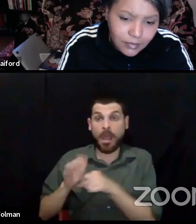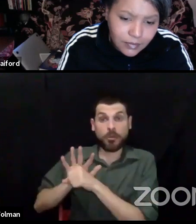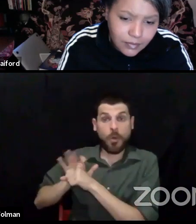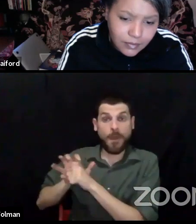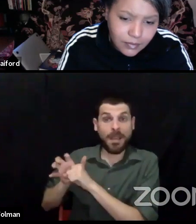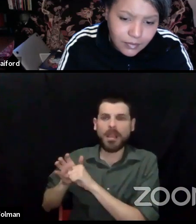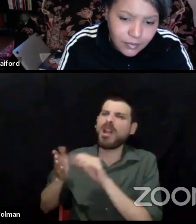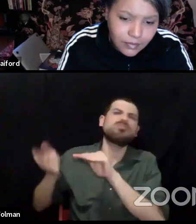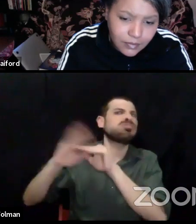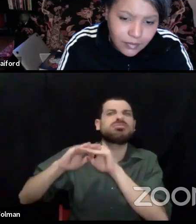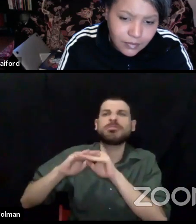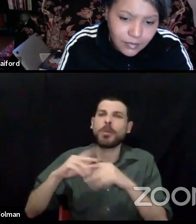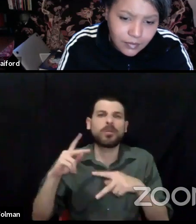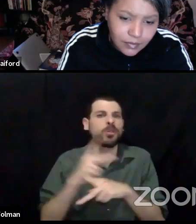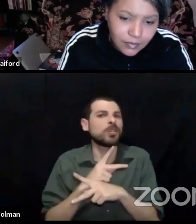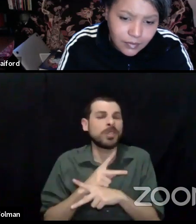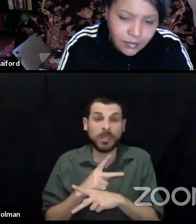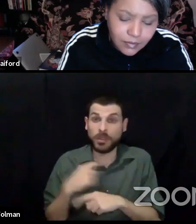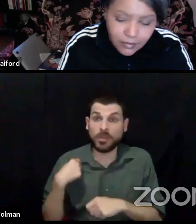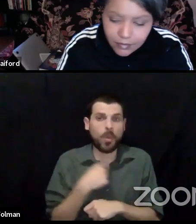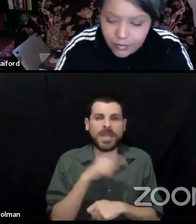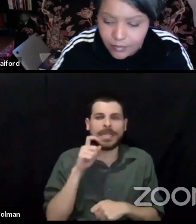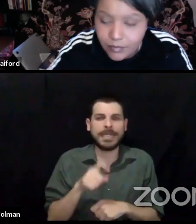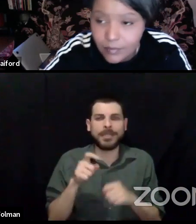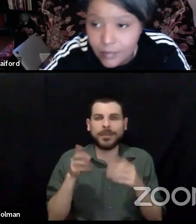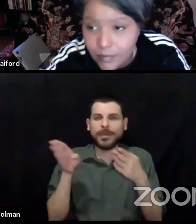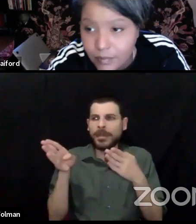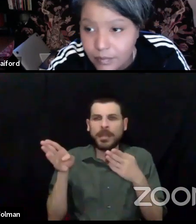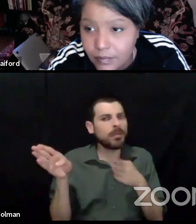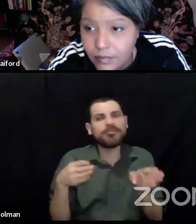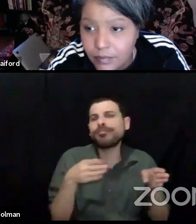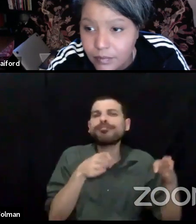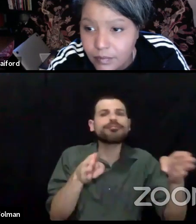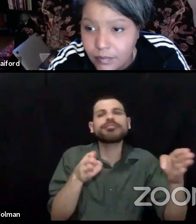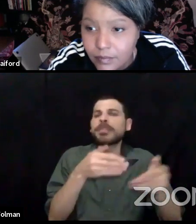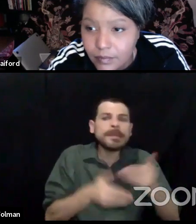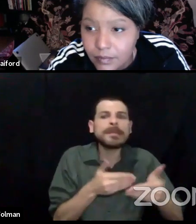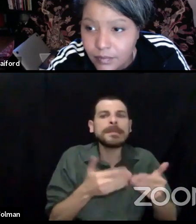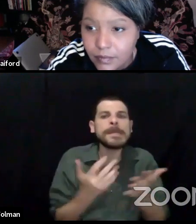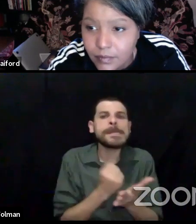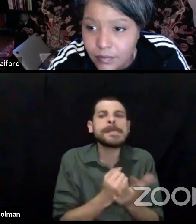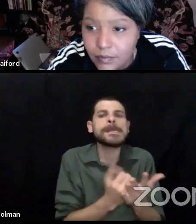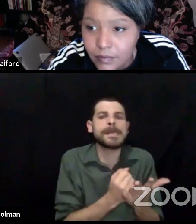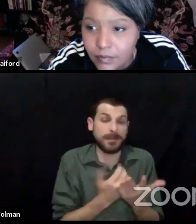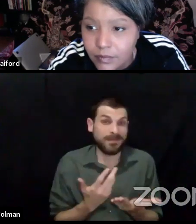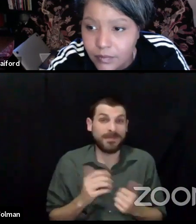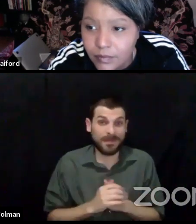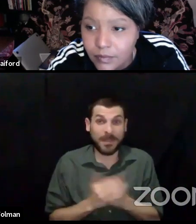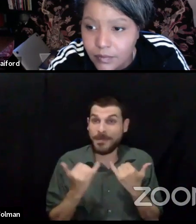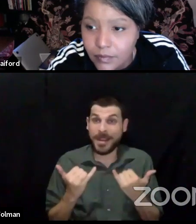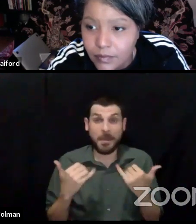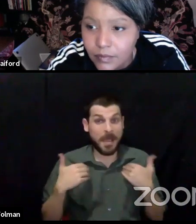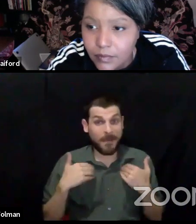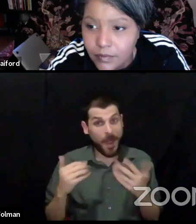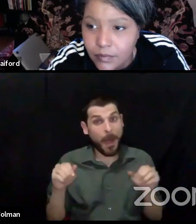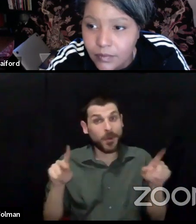question I have is, how do we pivot in this moment? And how do we take the benefit of having the opportunity to slow